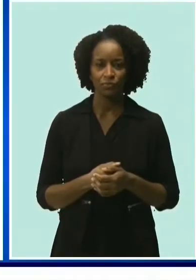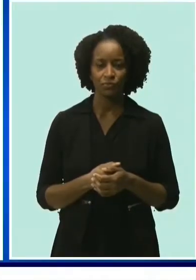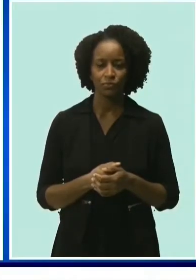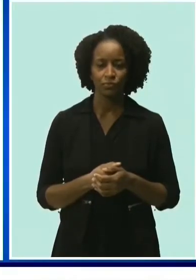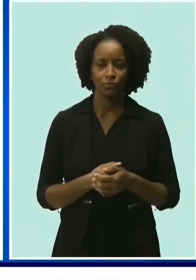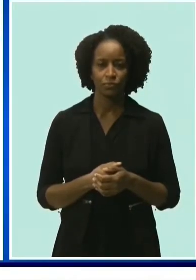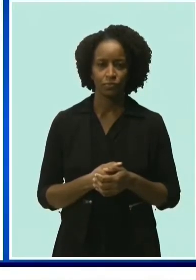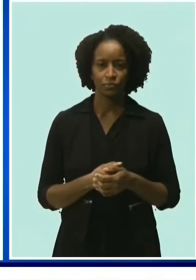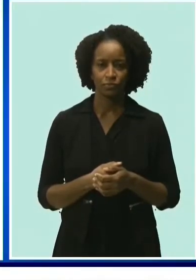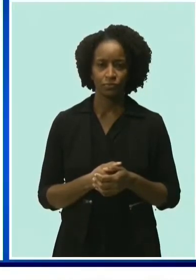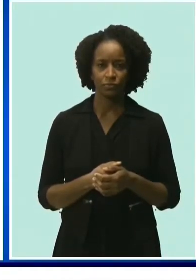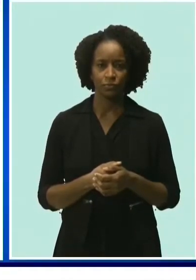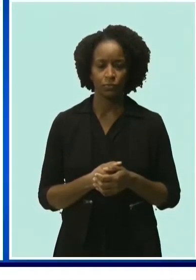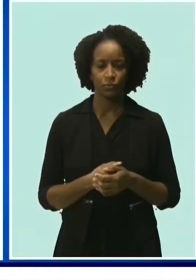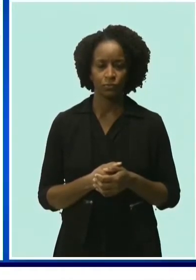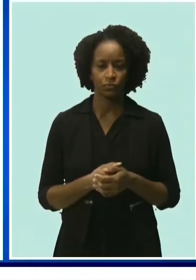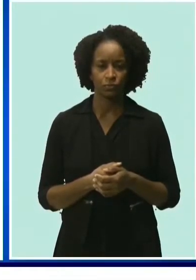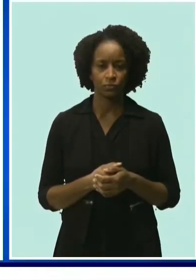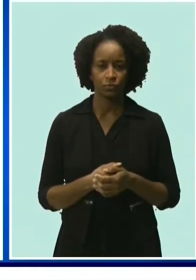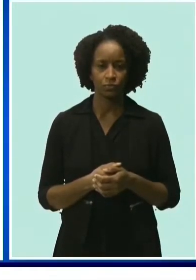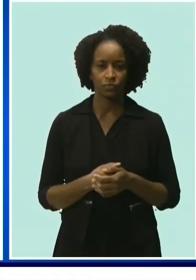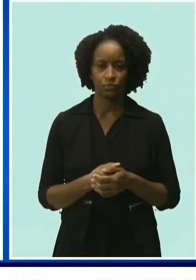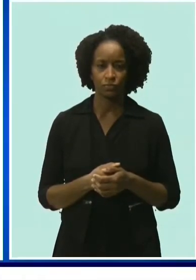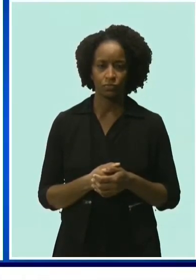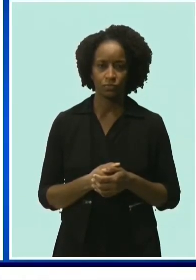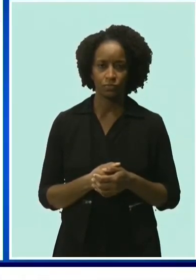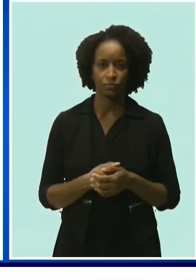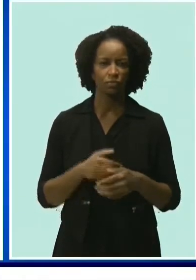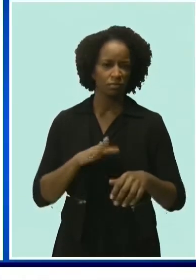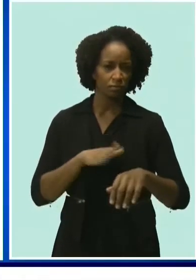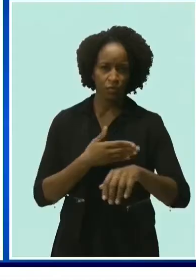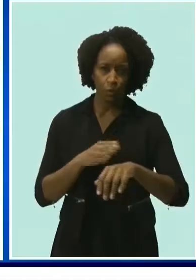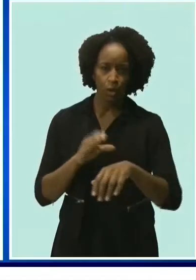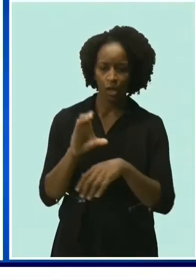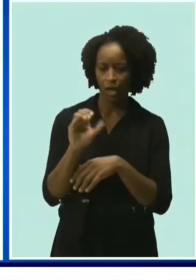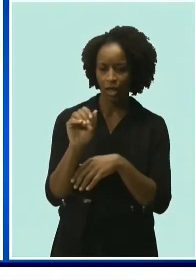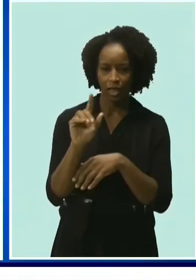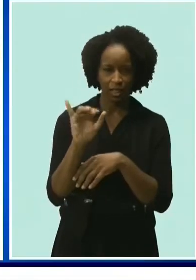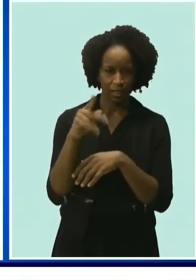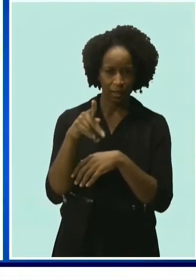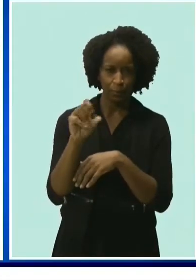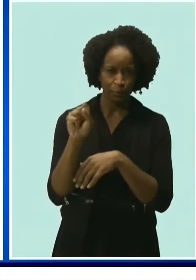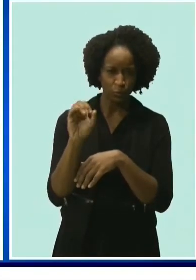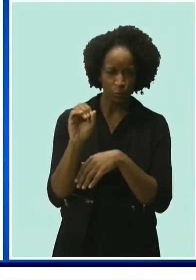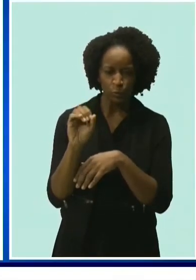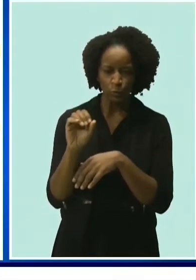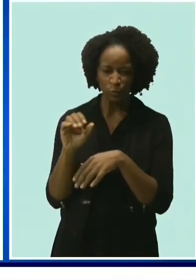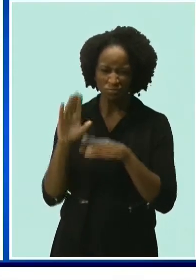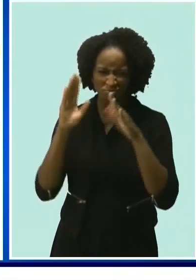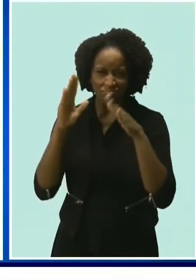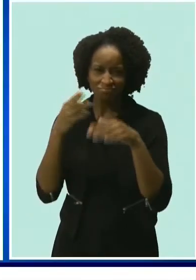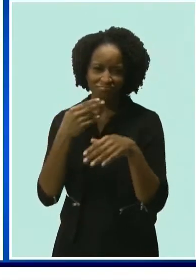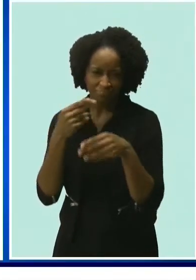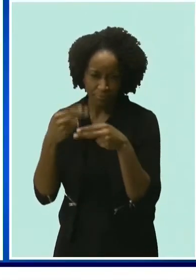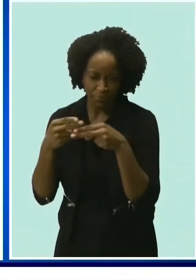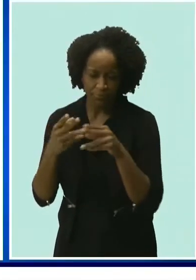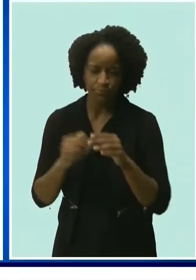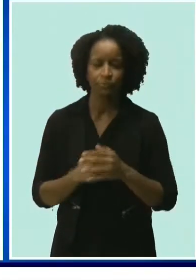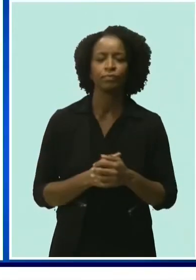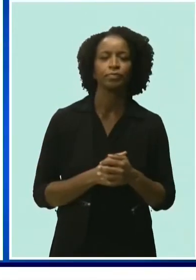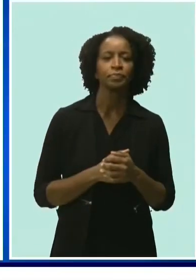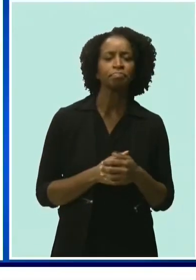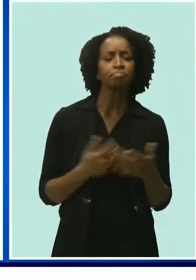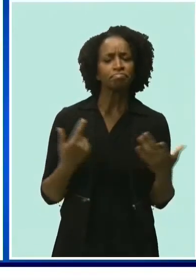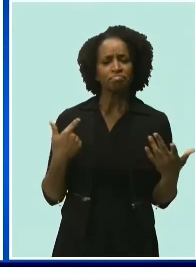Familiar faces, the soul of Bridgetown. Well, I found out quite early that nicknames are